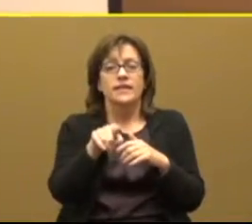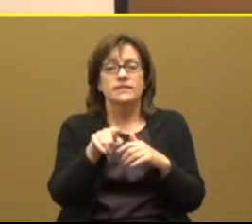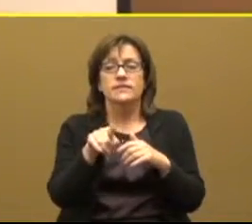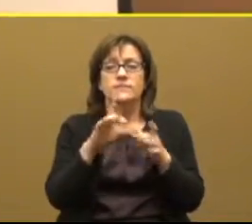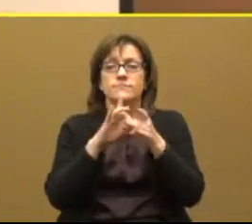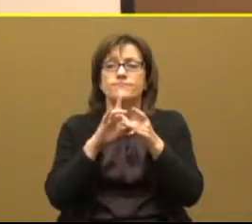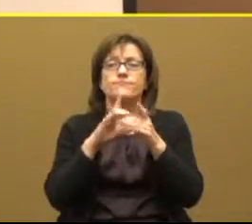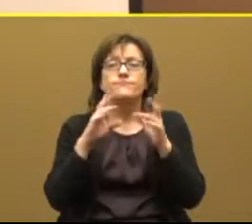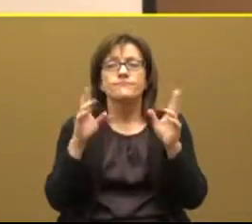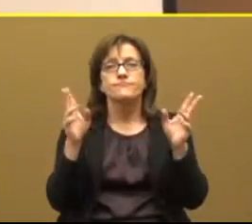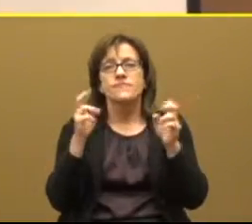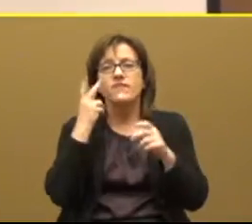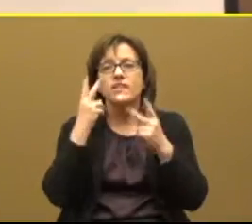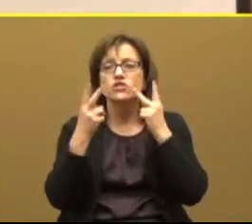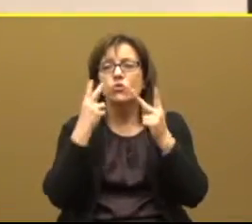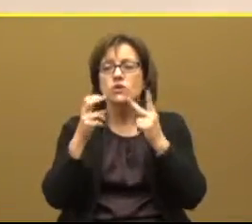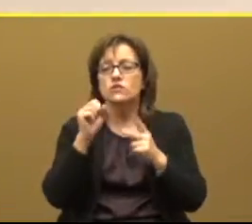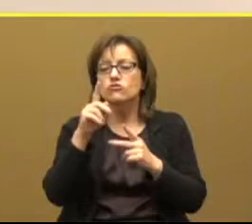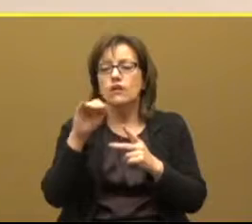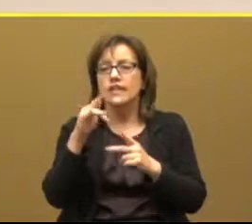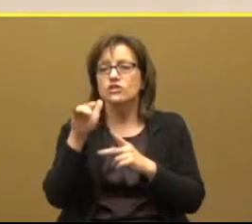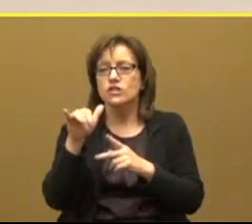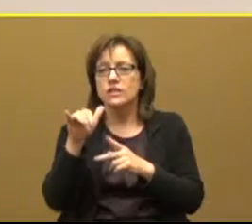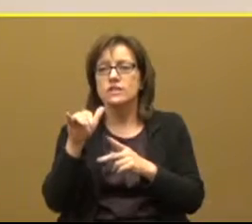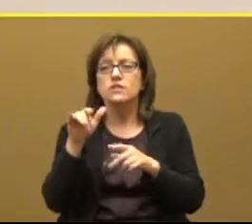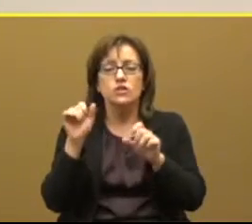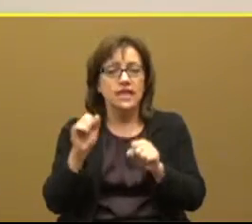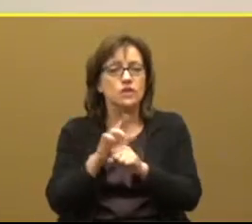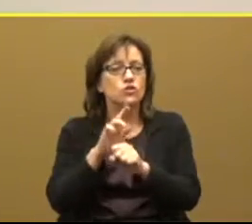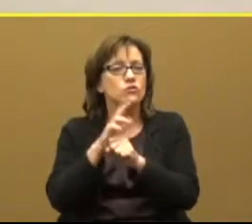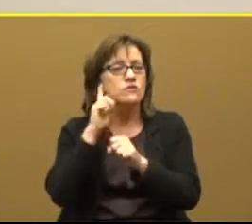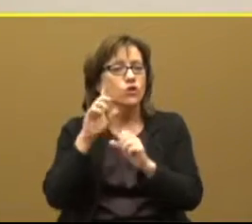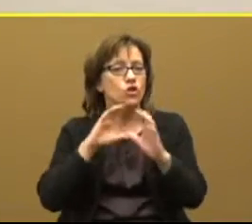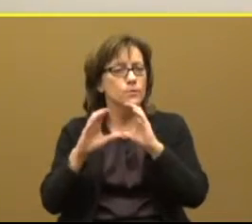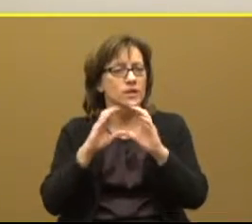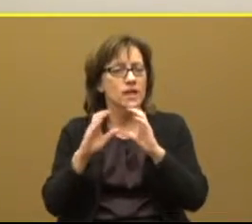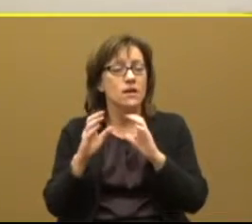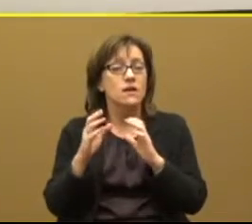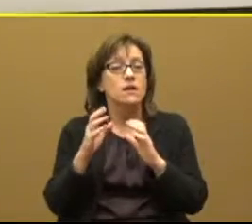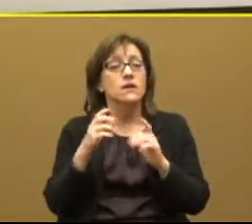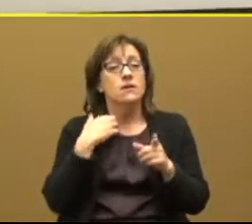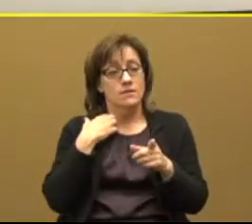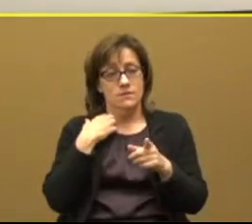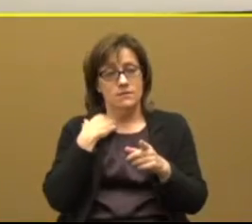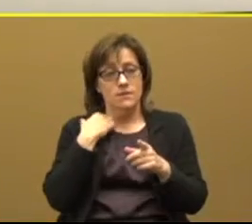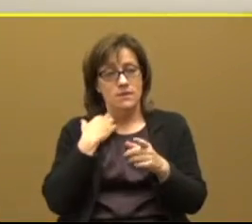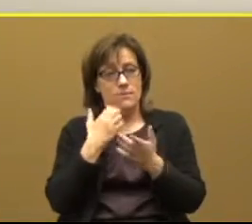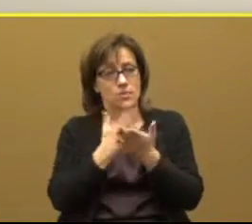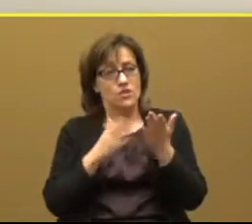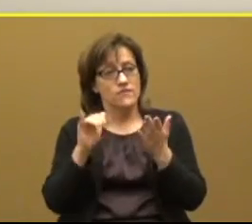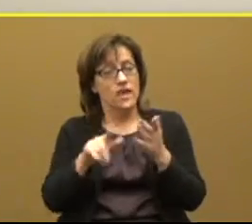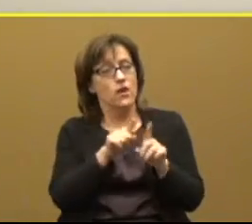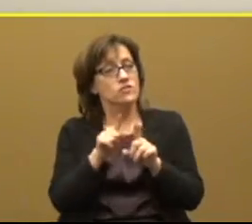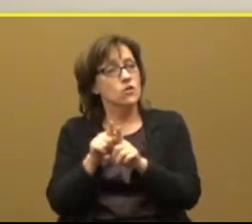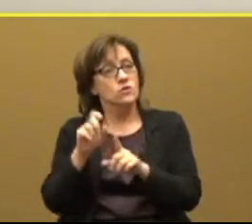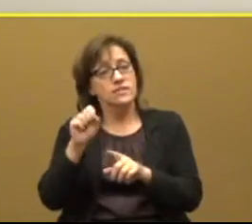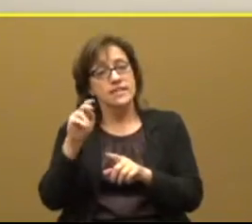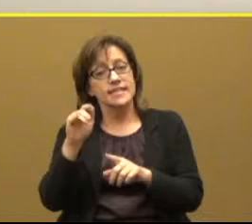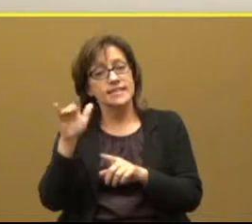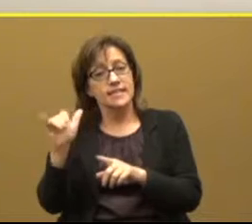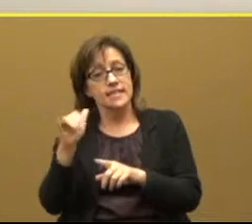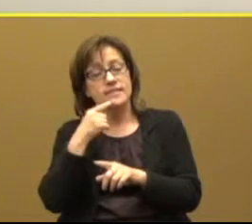visual strategies that you can use for communication. Part of this is also, and Stacy hit on this a little